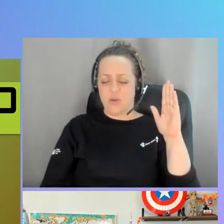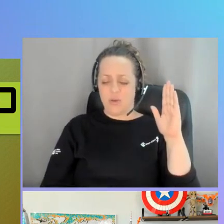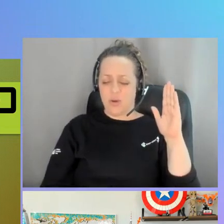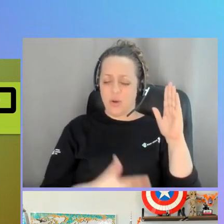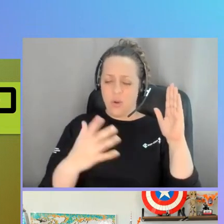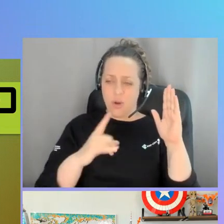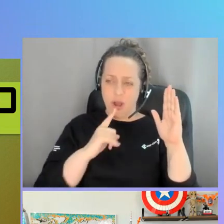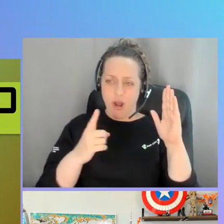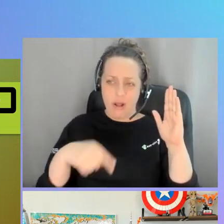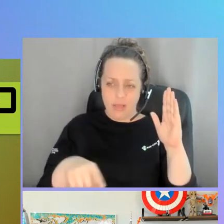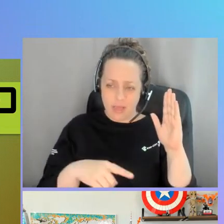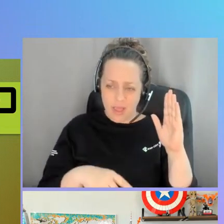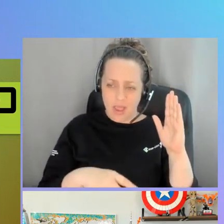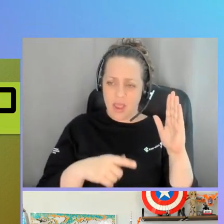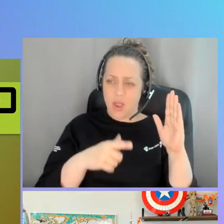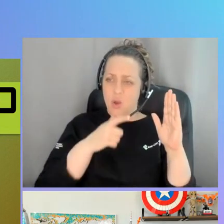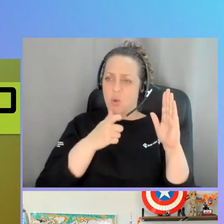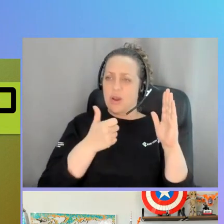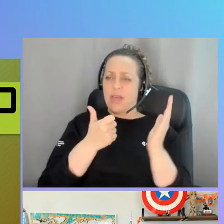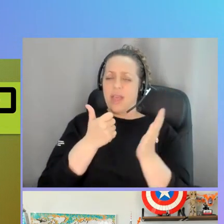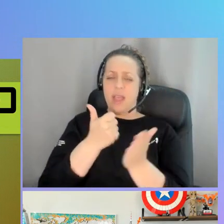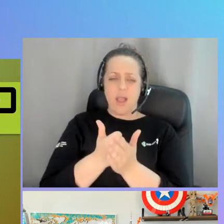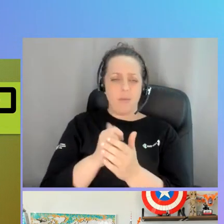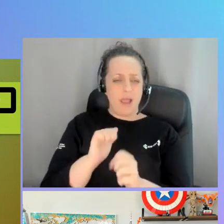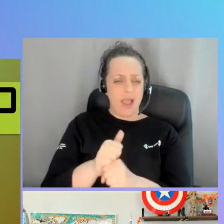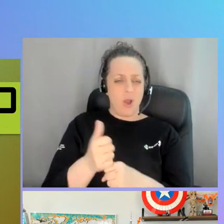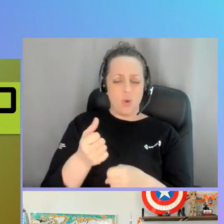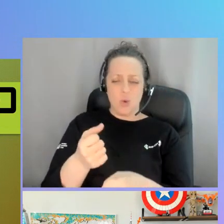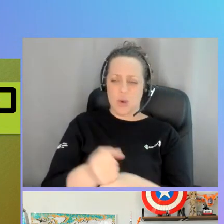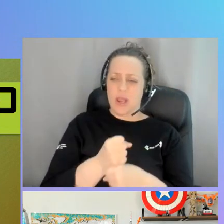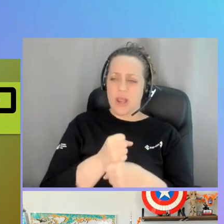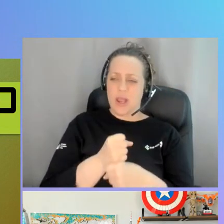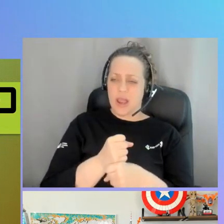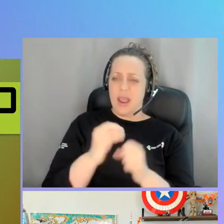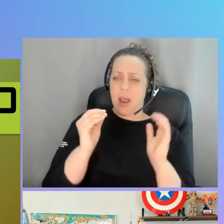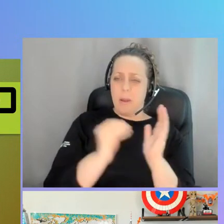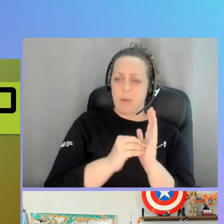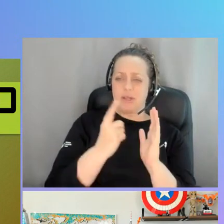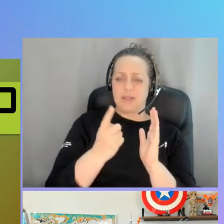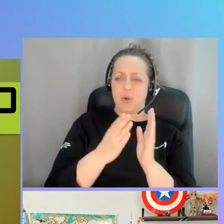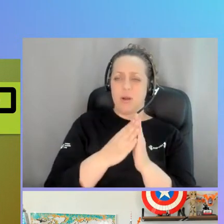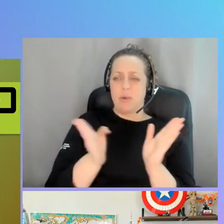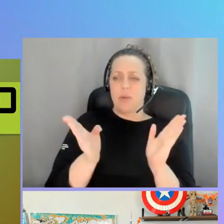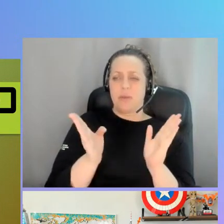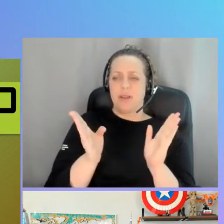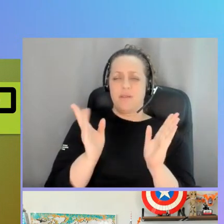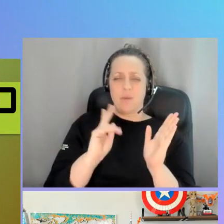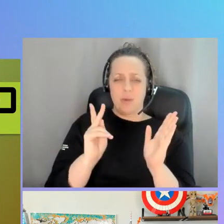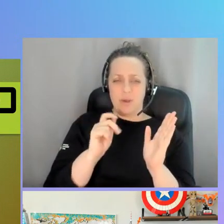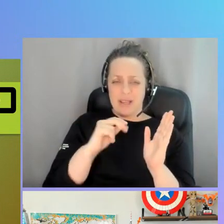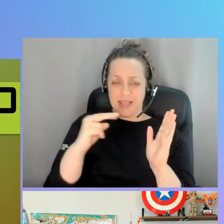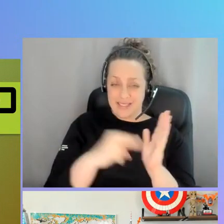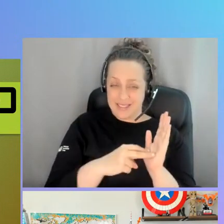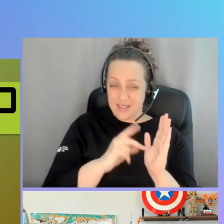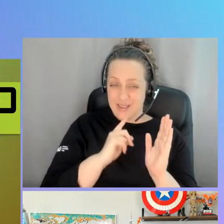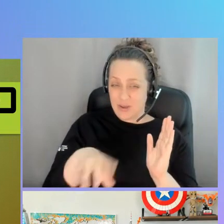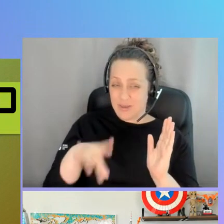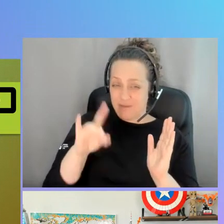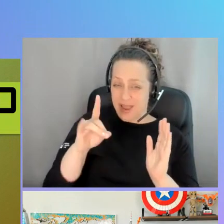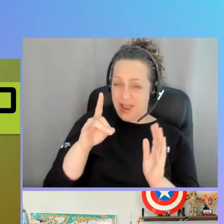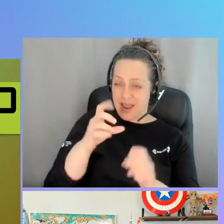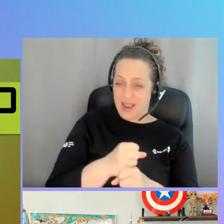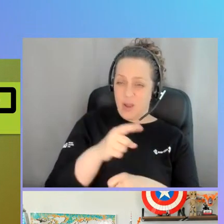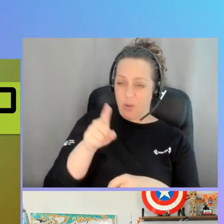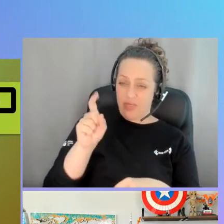are they? Who do they help? And how do you get them? And put it somewhere public for all your employees to see so they actually can find and get what they need to